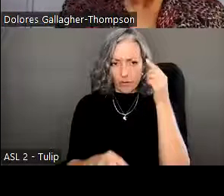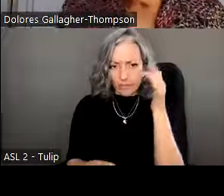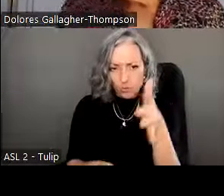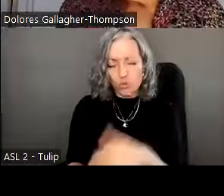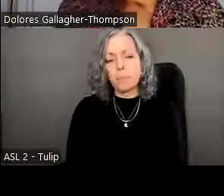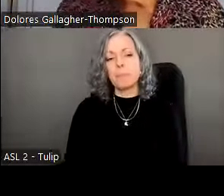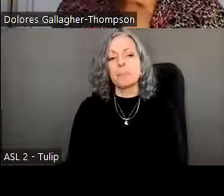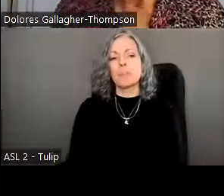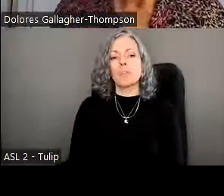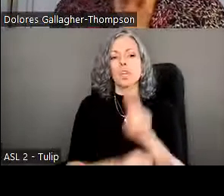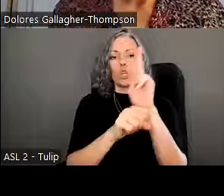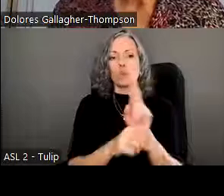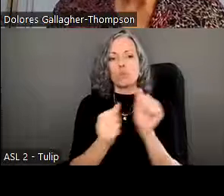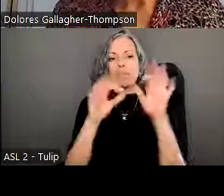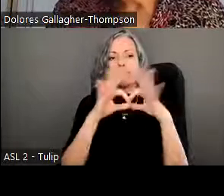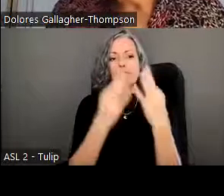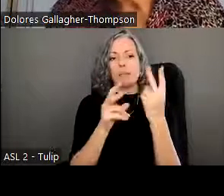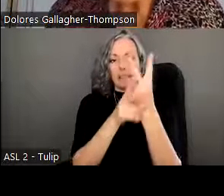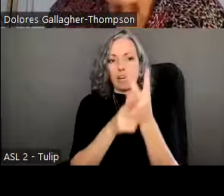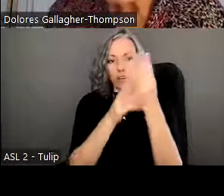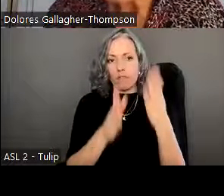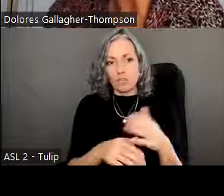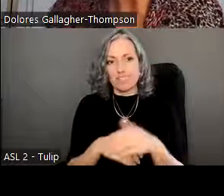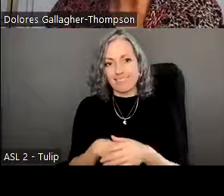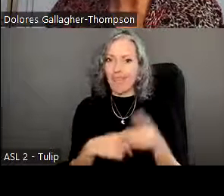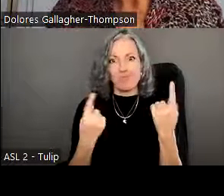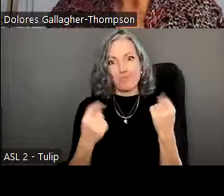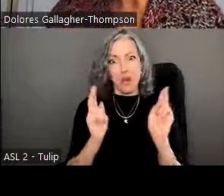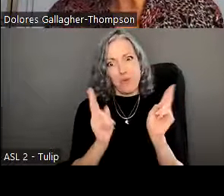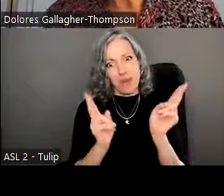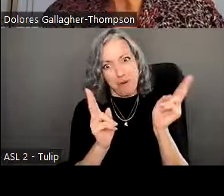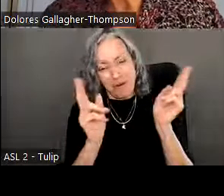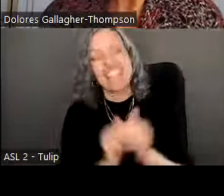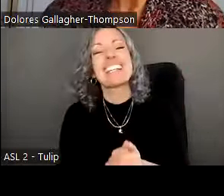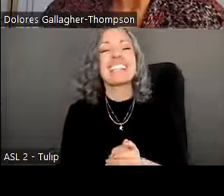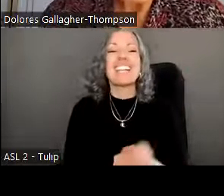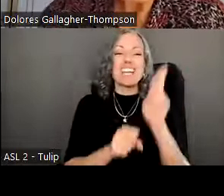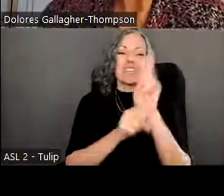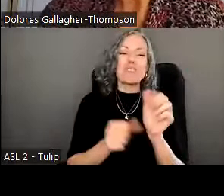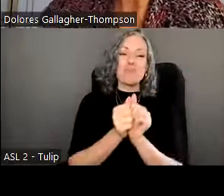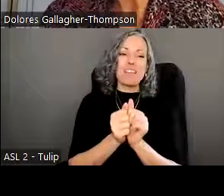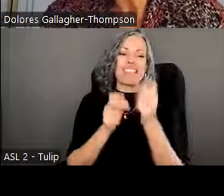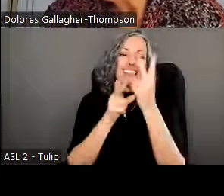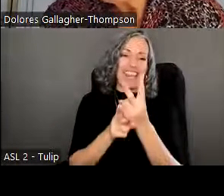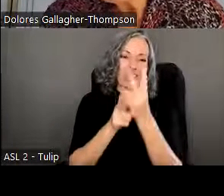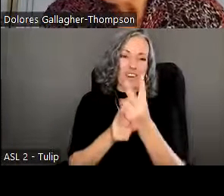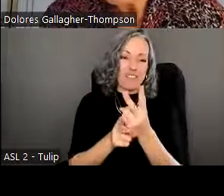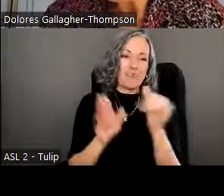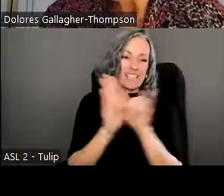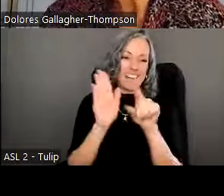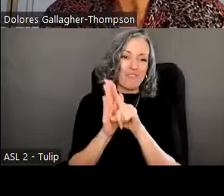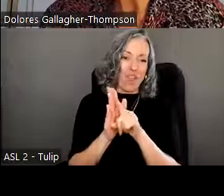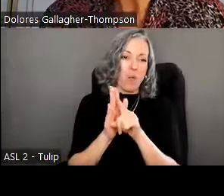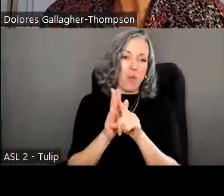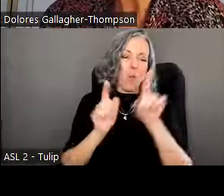slide. Using it with family caregivers, I'll go as fast as I can here. Using it with family caregivers, we identify what